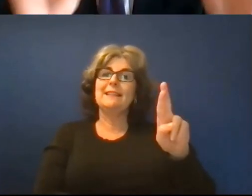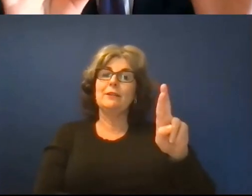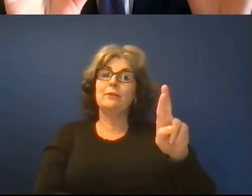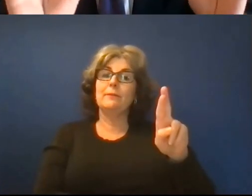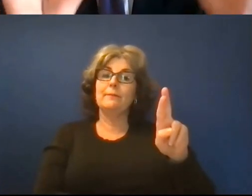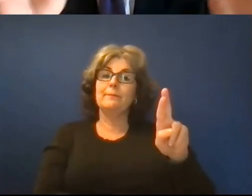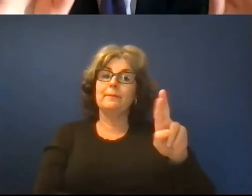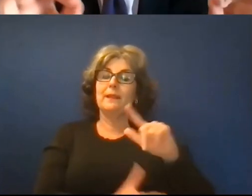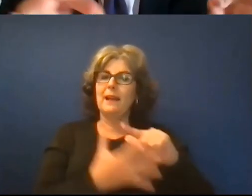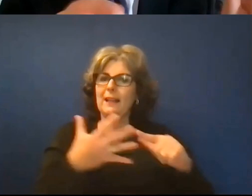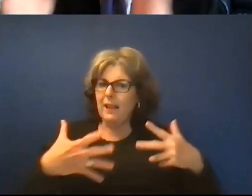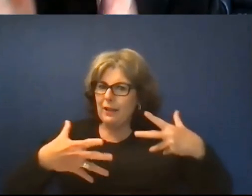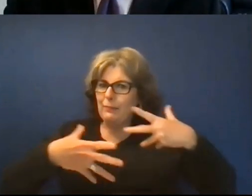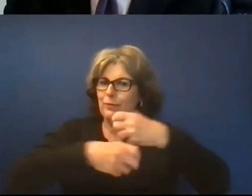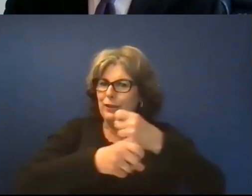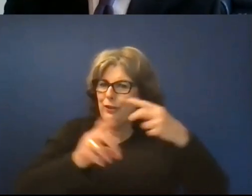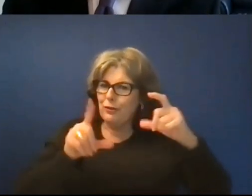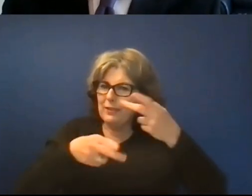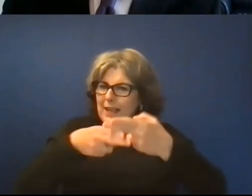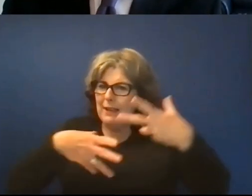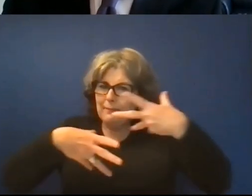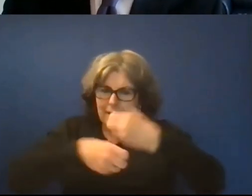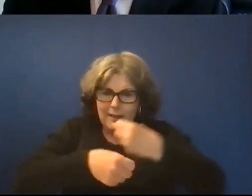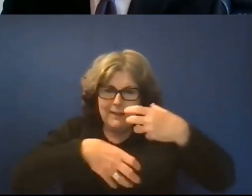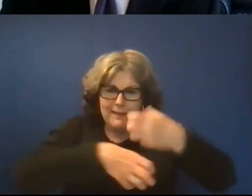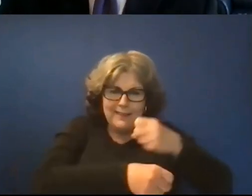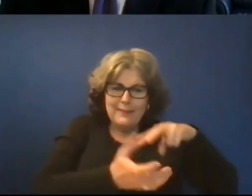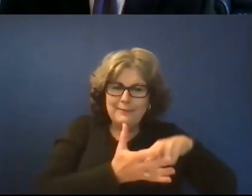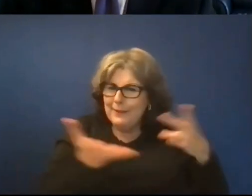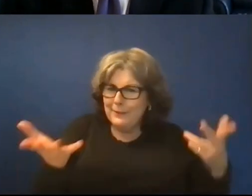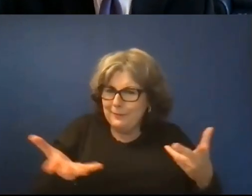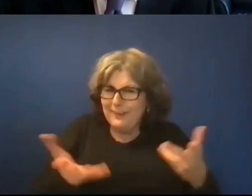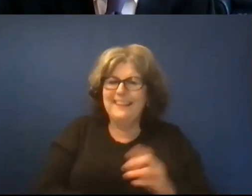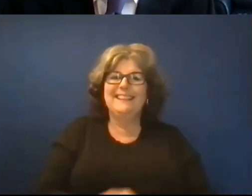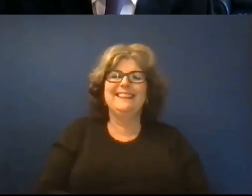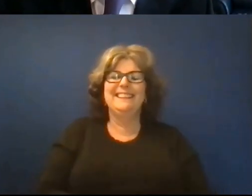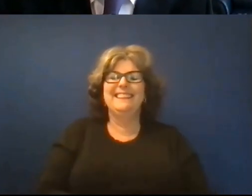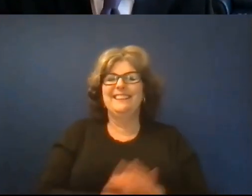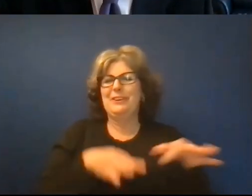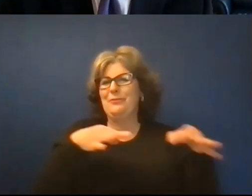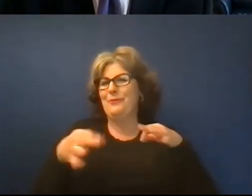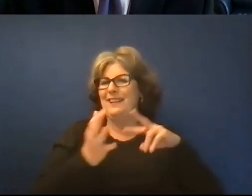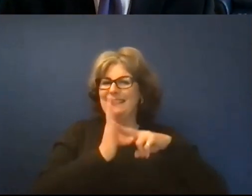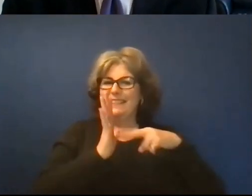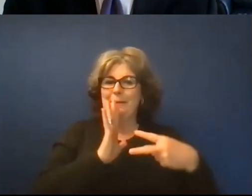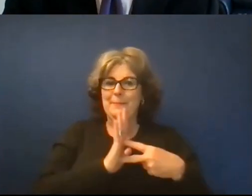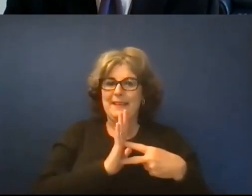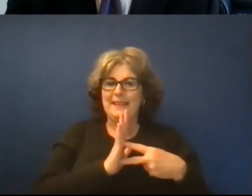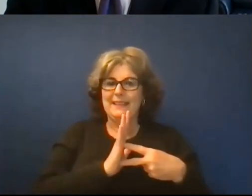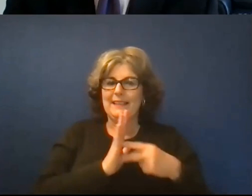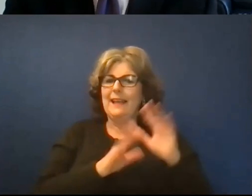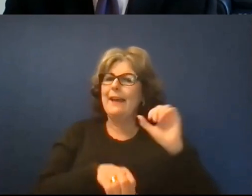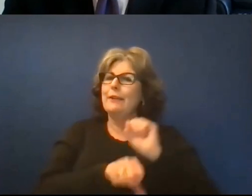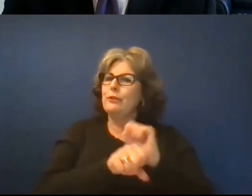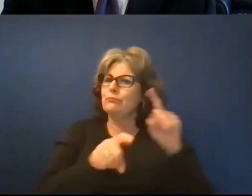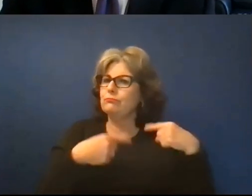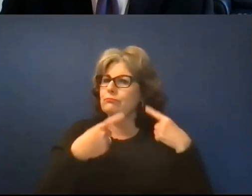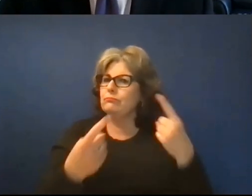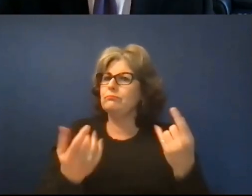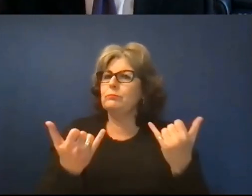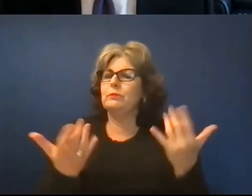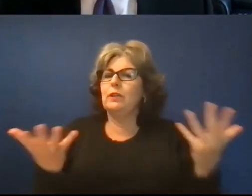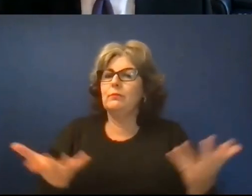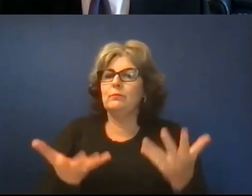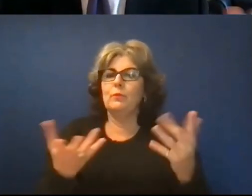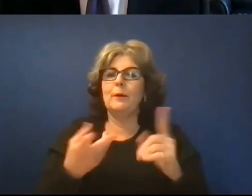of abbreviations after your name, first of all. Okay. Tell us what those all mean, and tell us the work that you do today